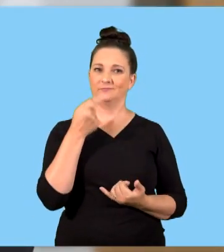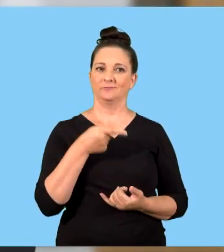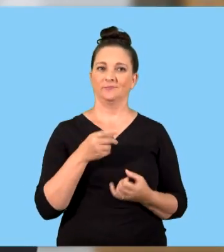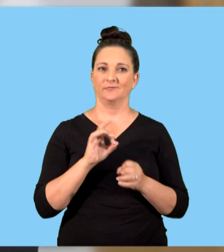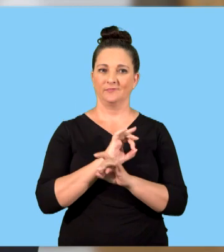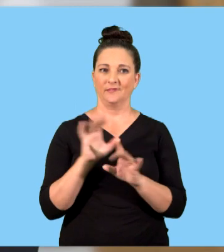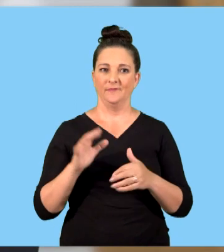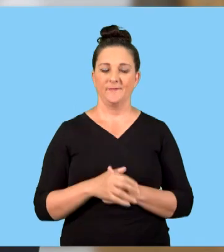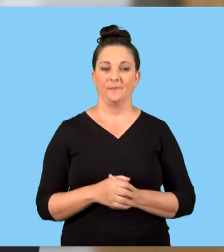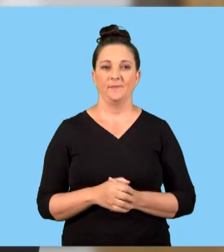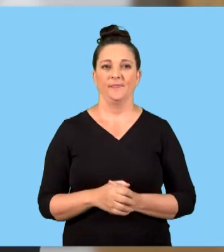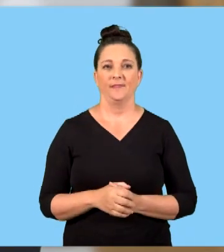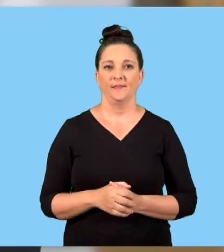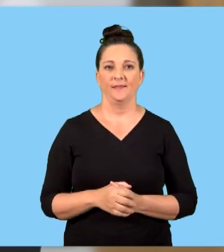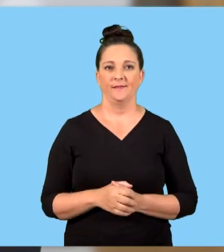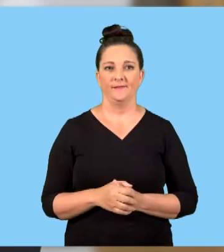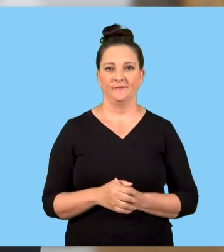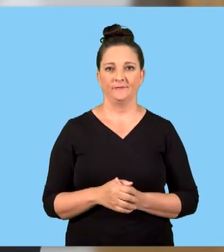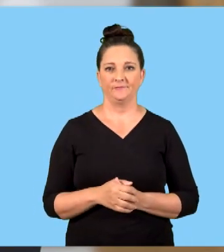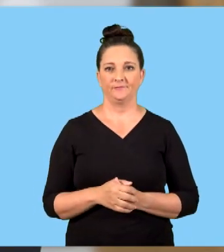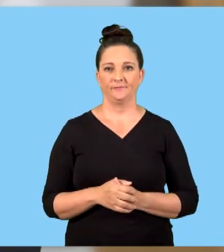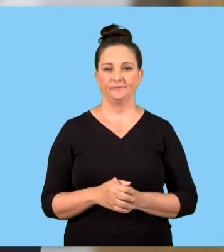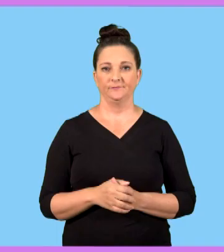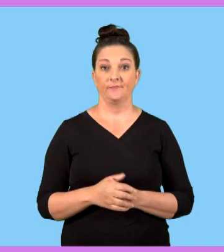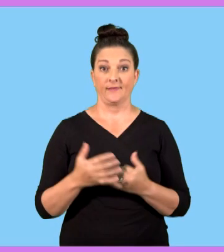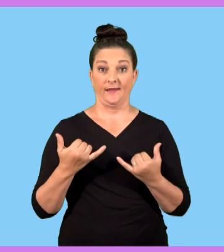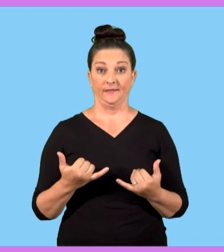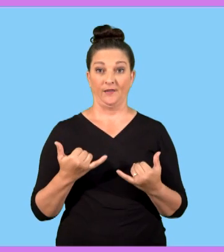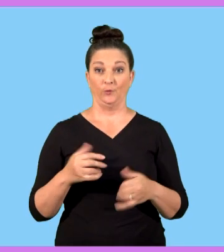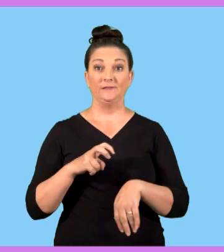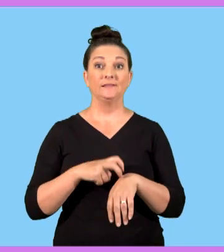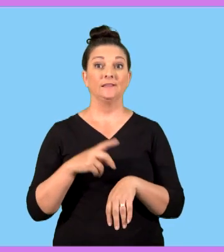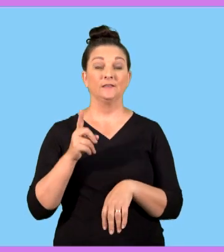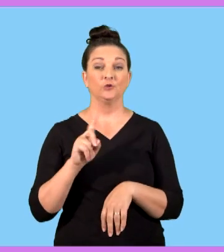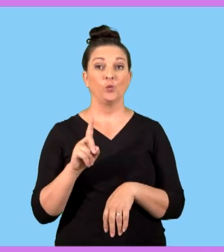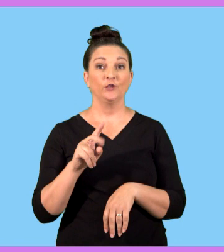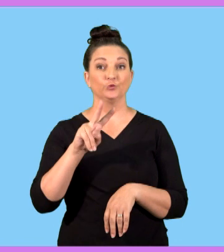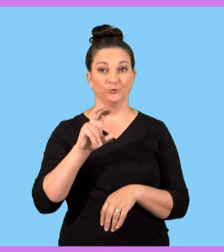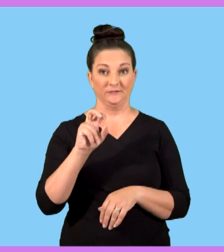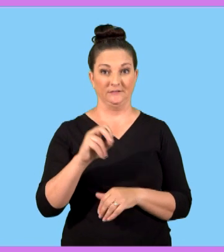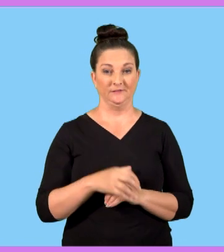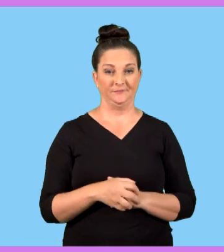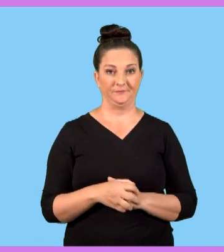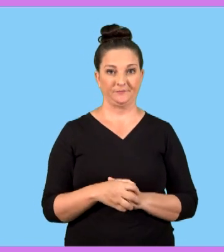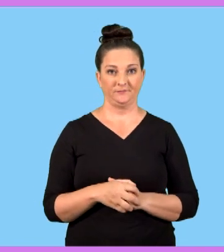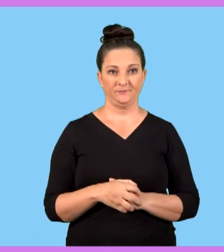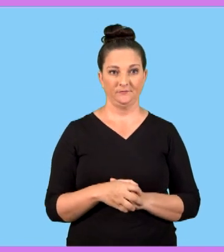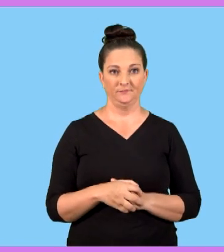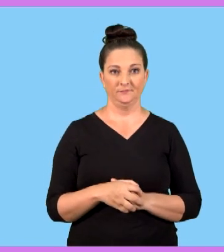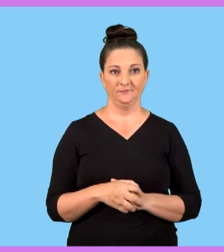of us now. All right, let me just quickly fix that for you. Here we need 20, and let me put it there,